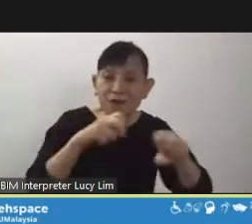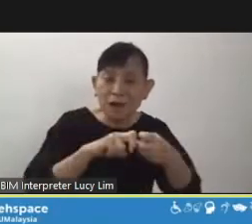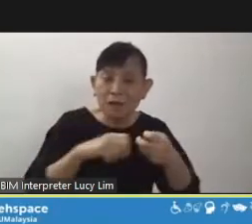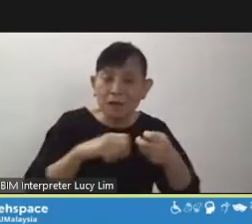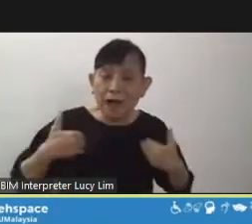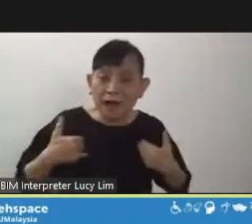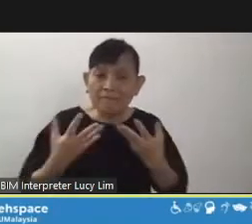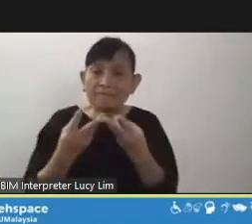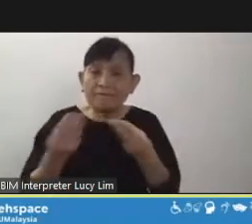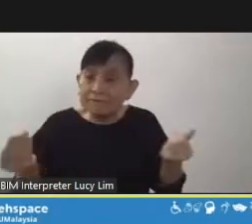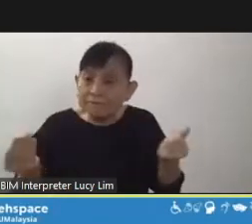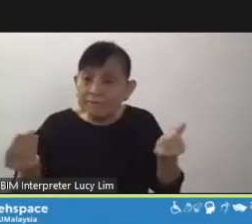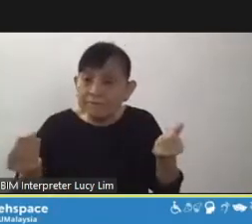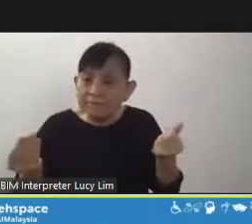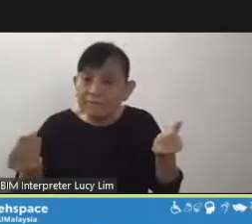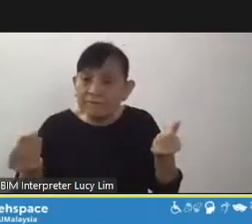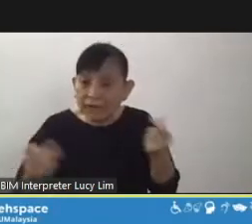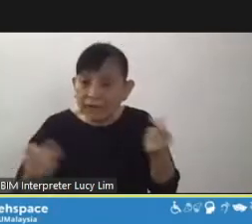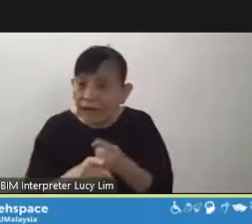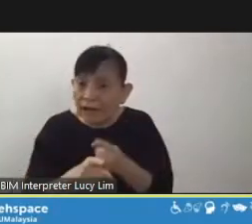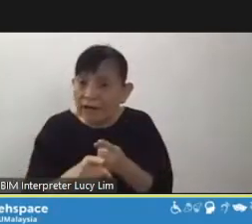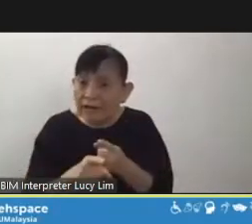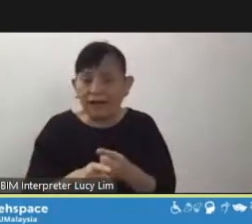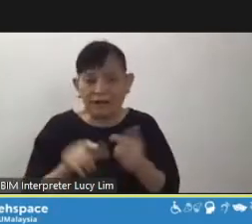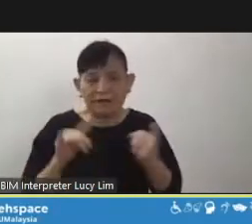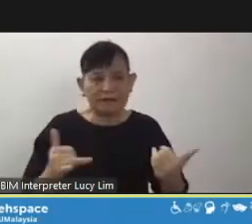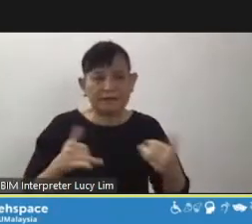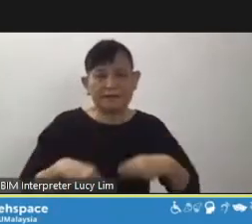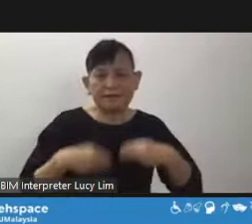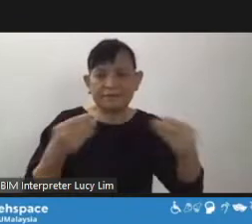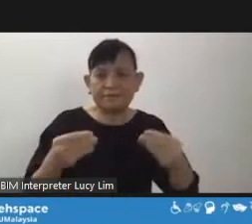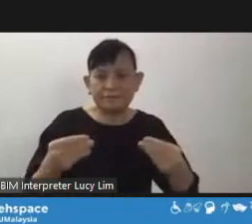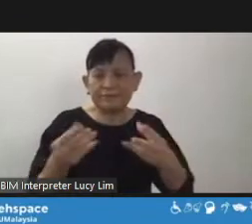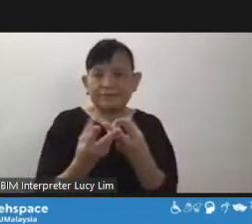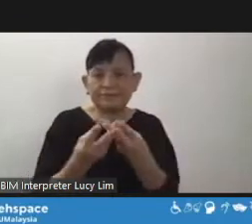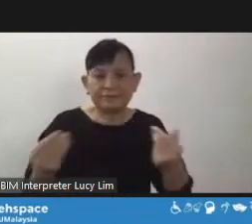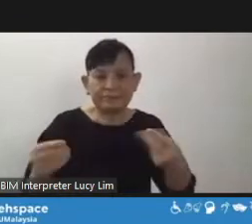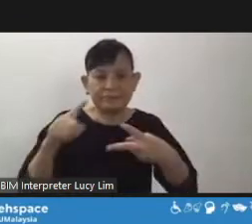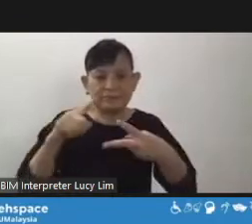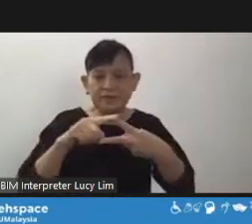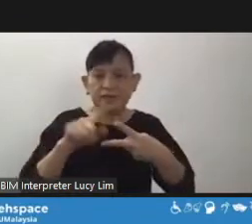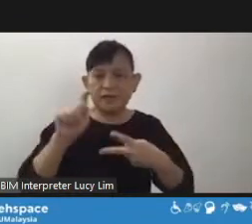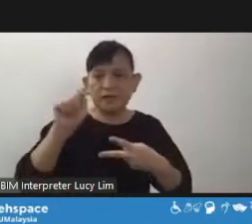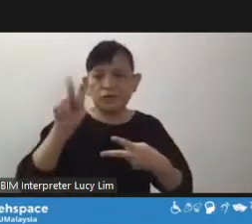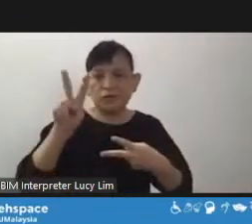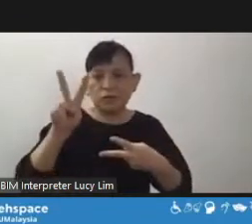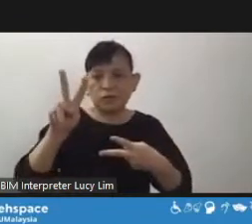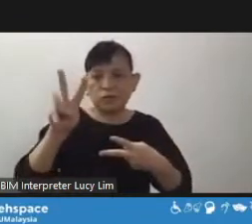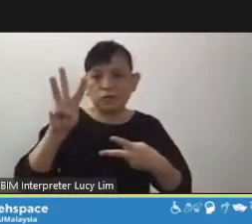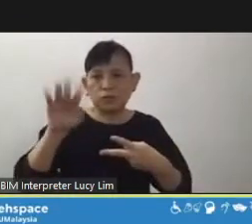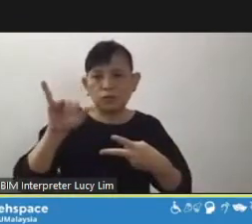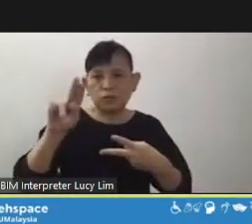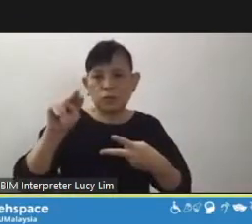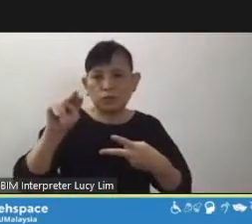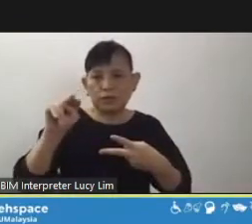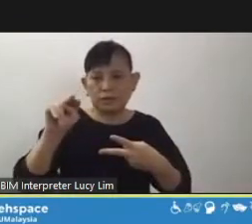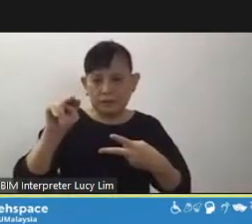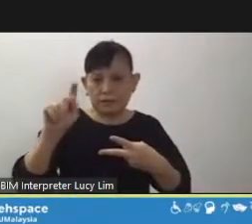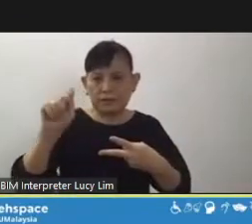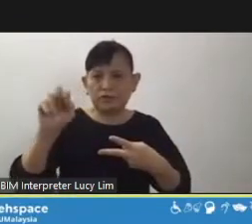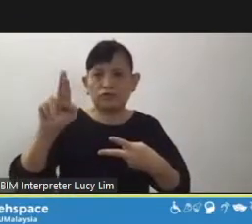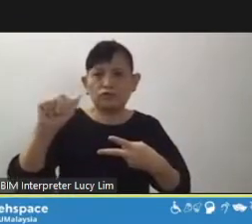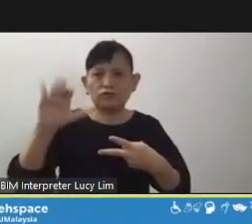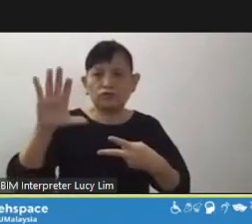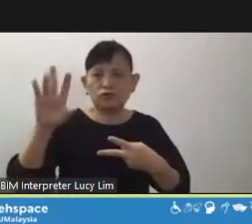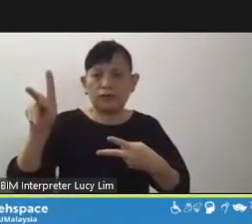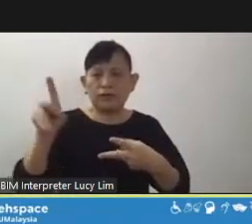the solution. Okay, this is the solution, which is the twin track approach. There are two parts, two main parts